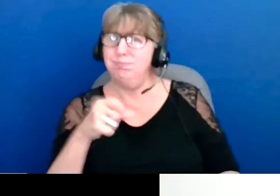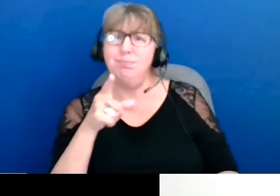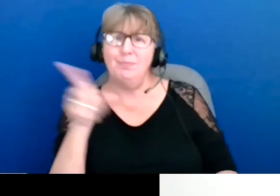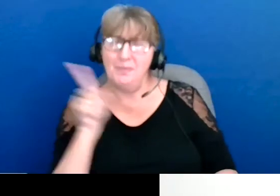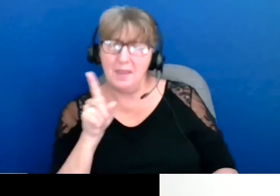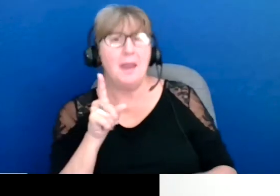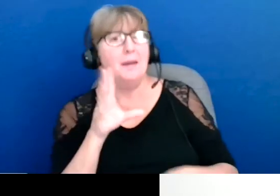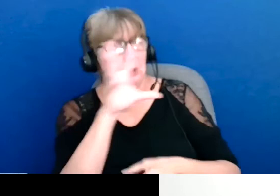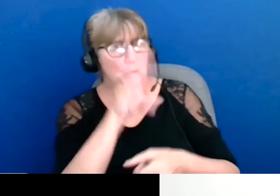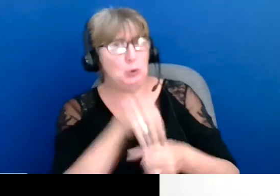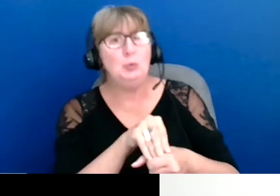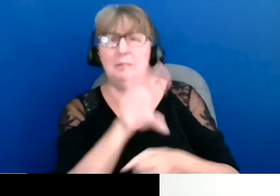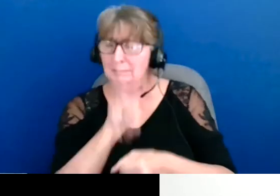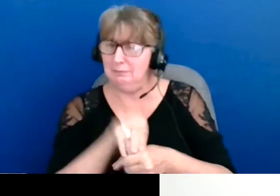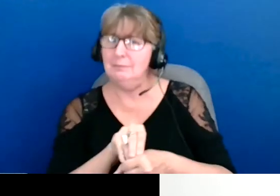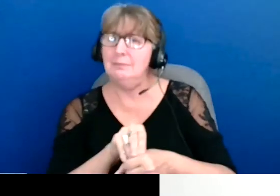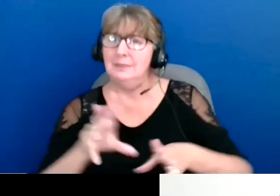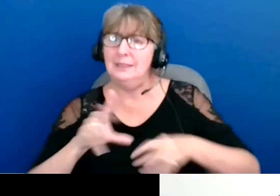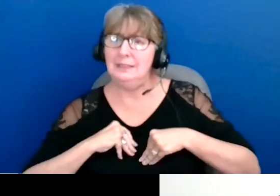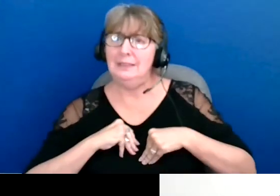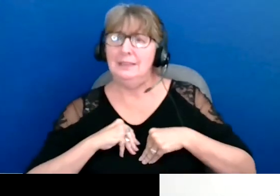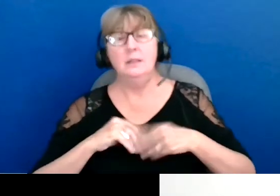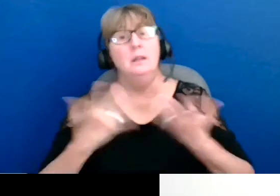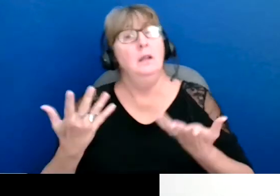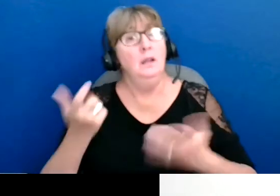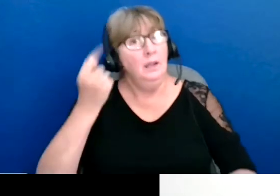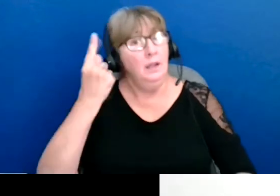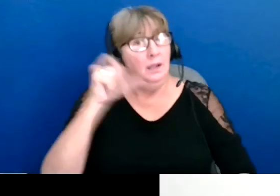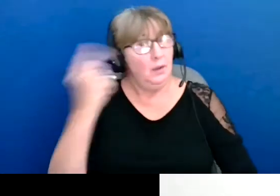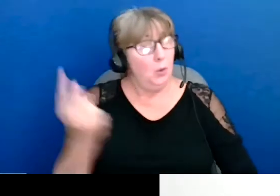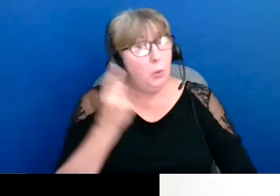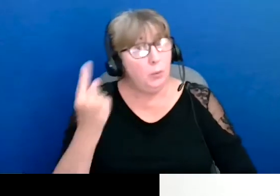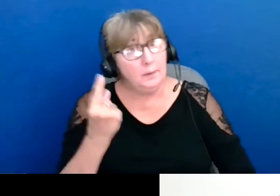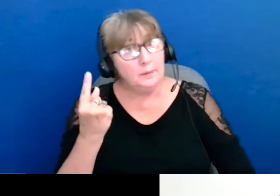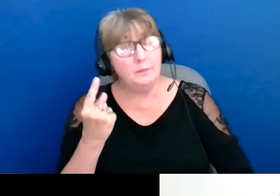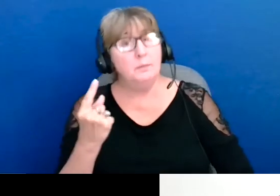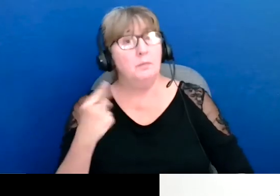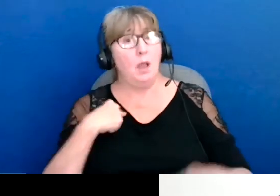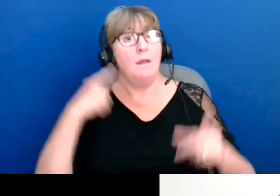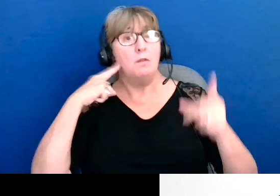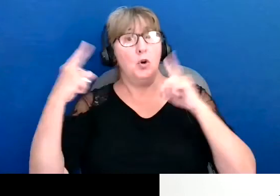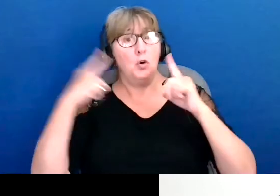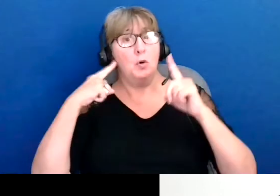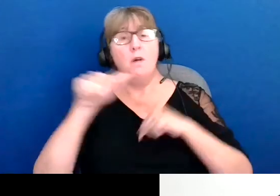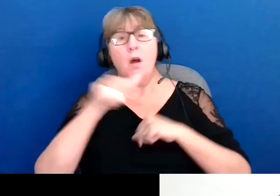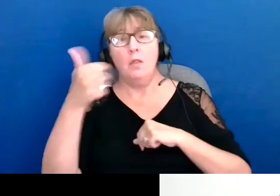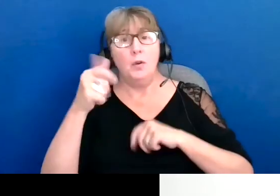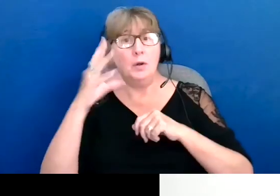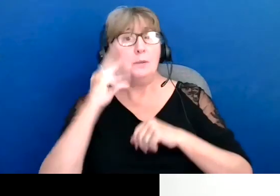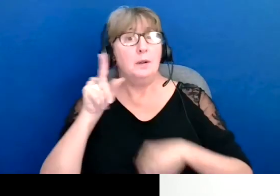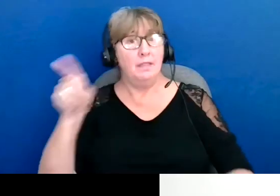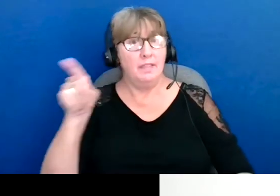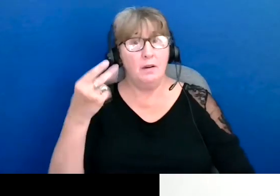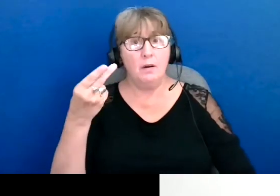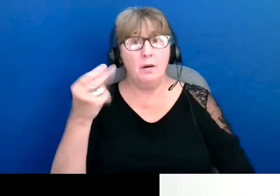inclusive. That's not always the case. I've heard of other disability experiences at Harvard where